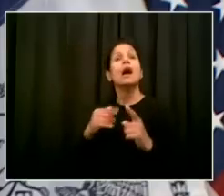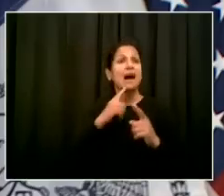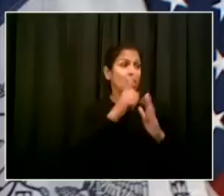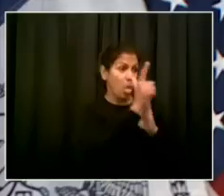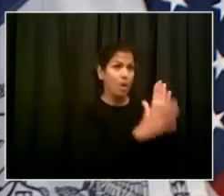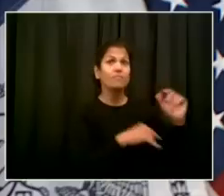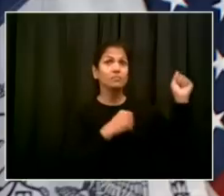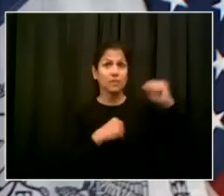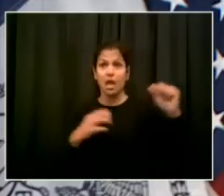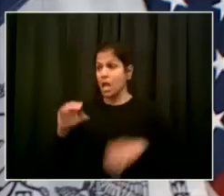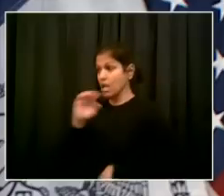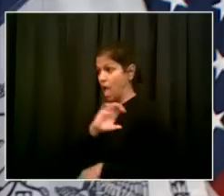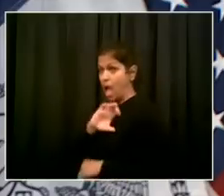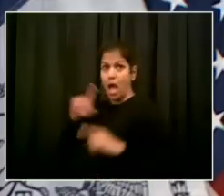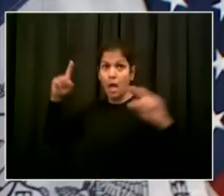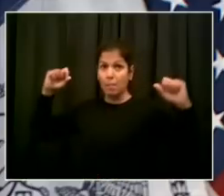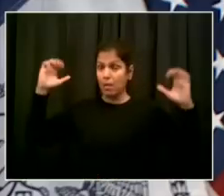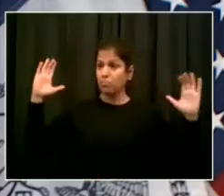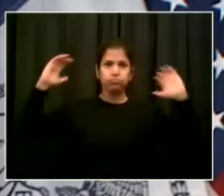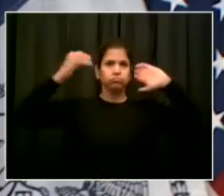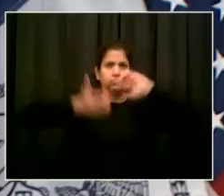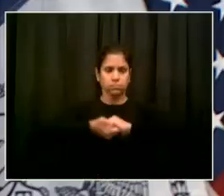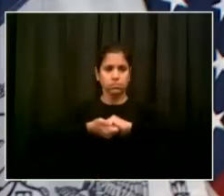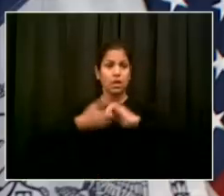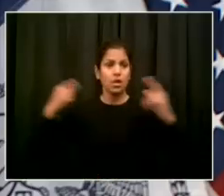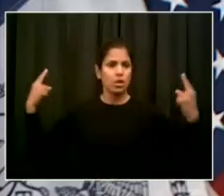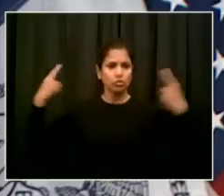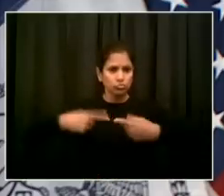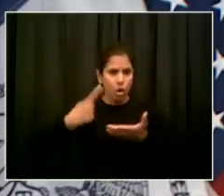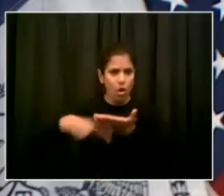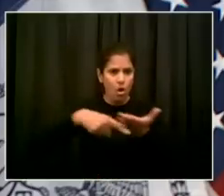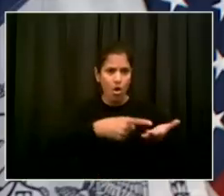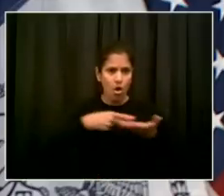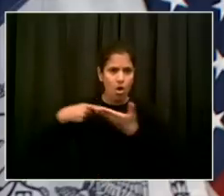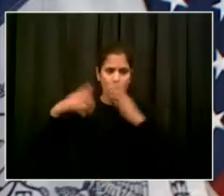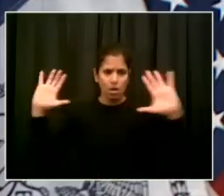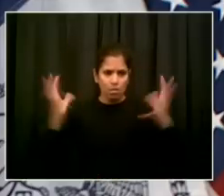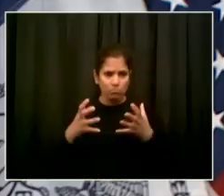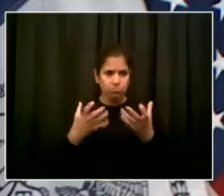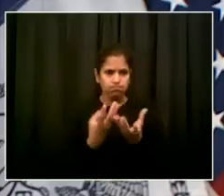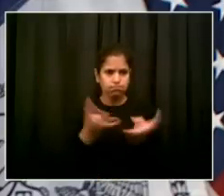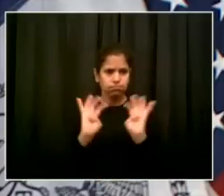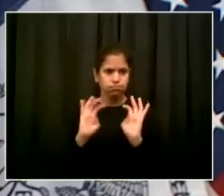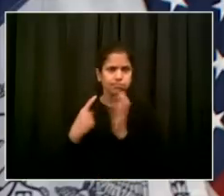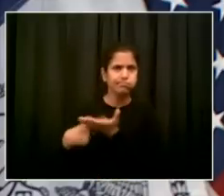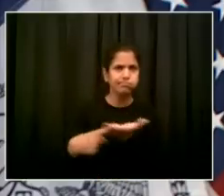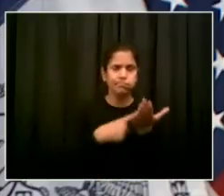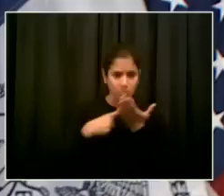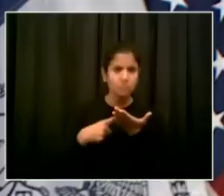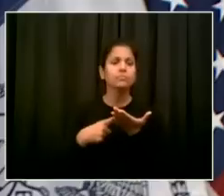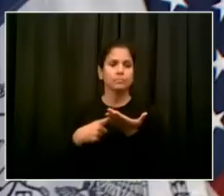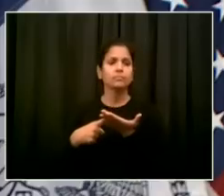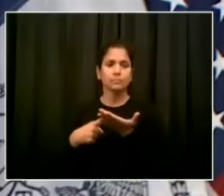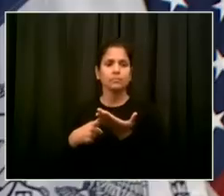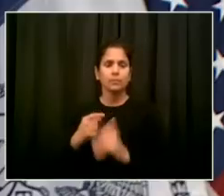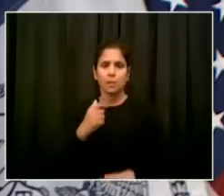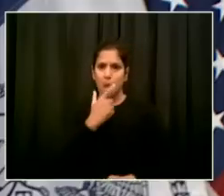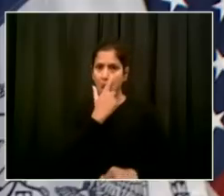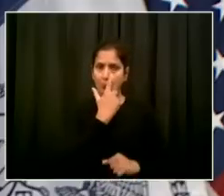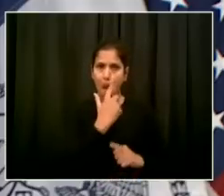up, meaning it's going to be even more important to ensure that people are safe and the NYPD intervenes whenever there's a